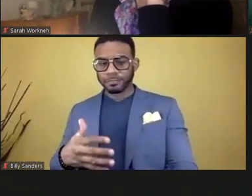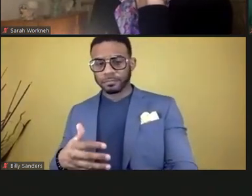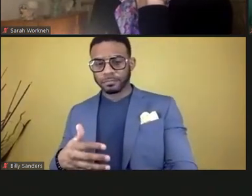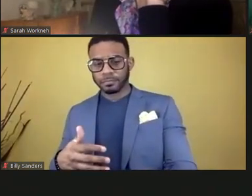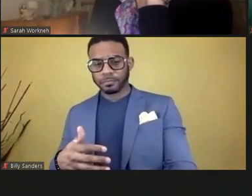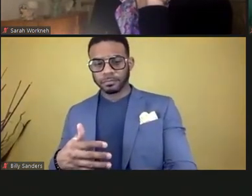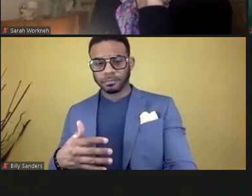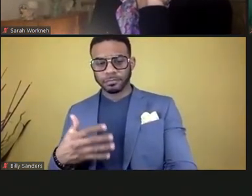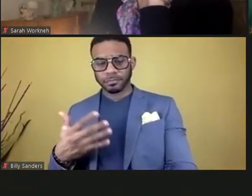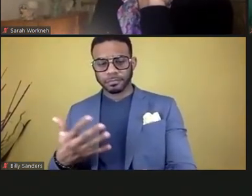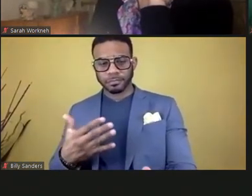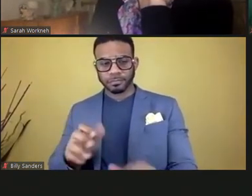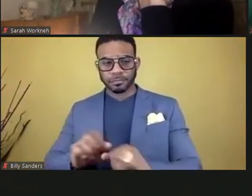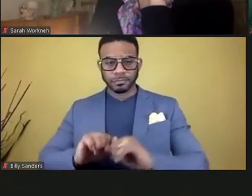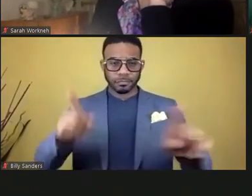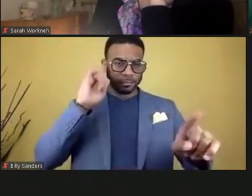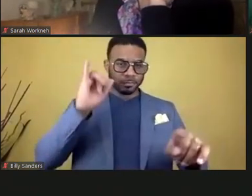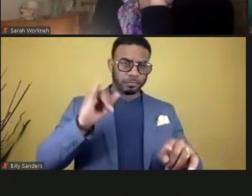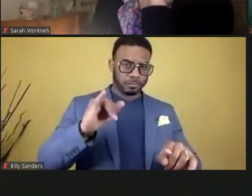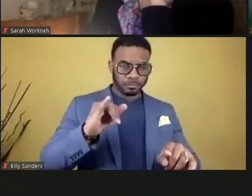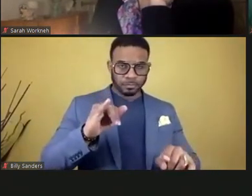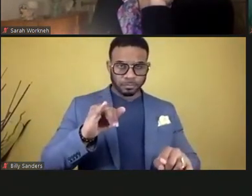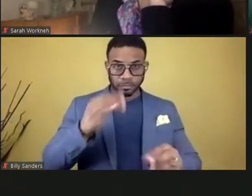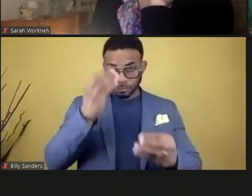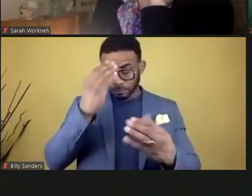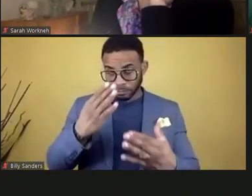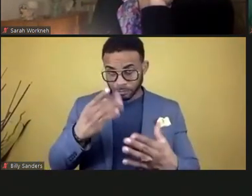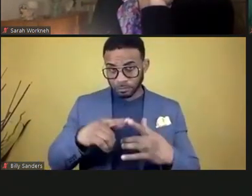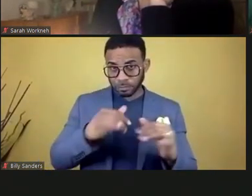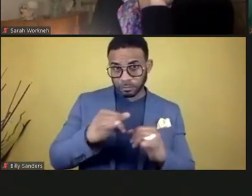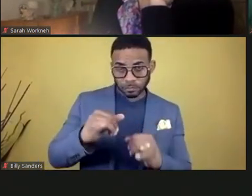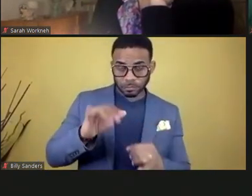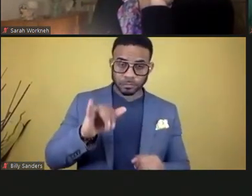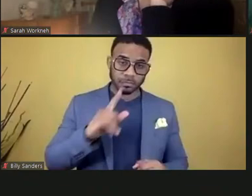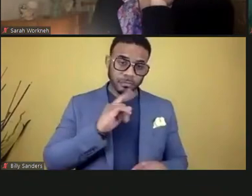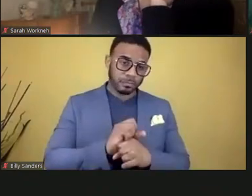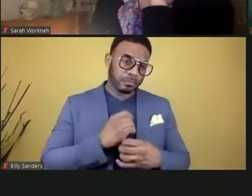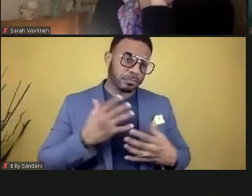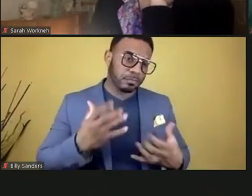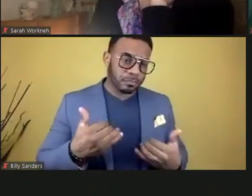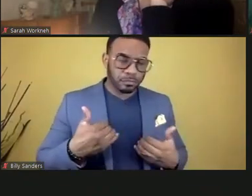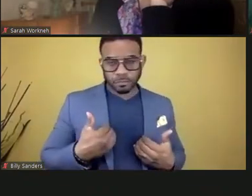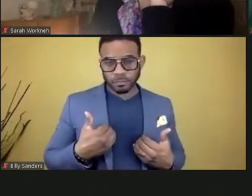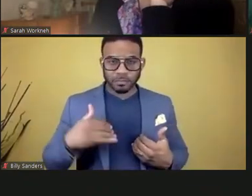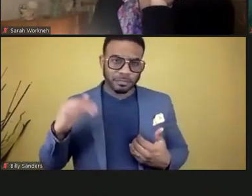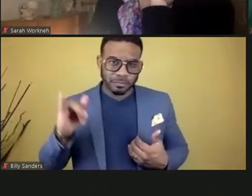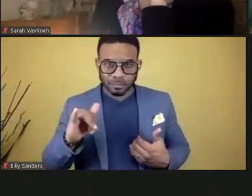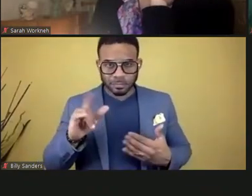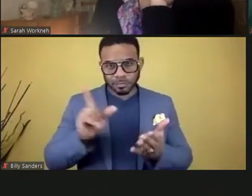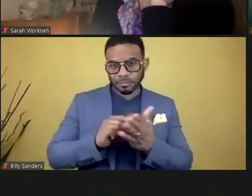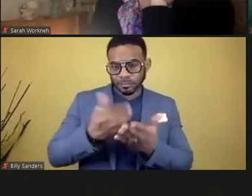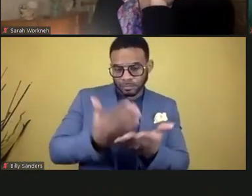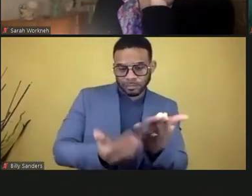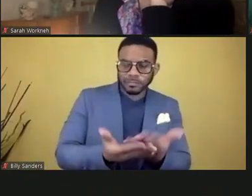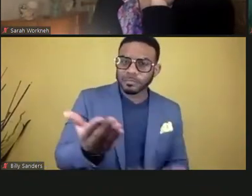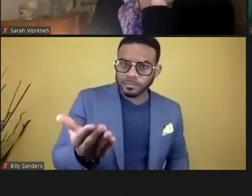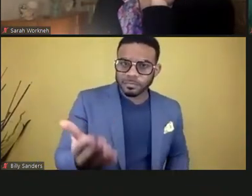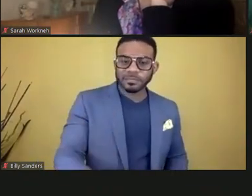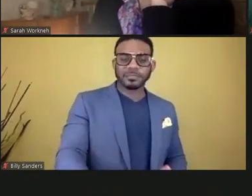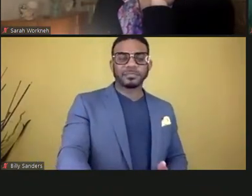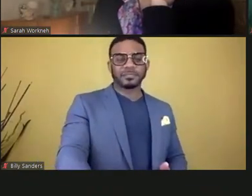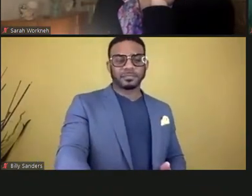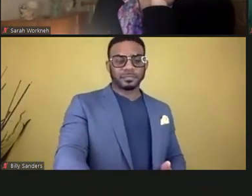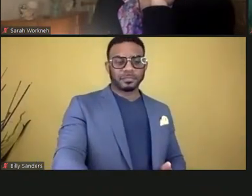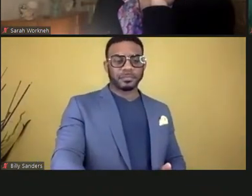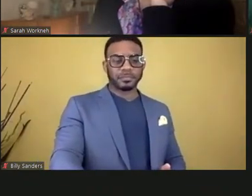the distribution of that information to individuals that they really want to have that publication in their hands. So,